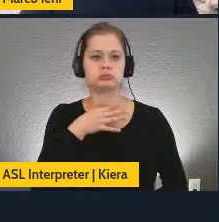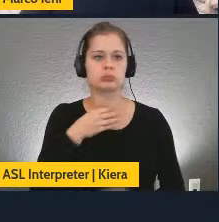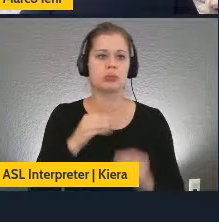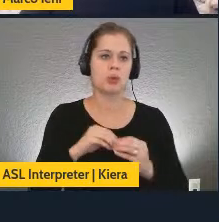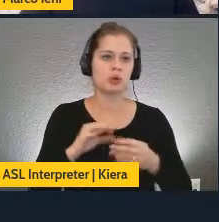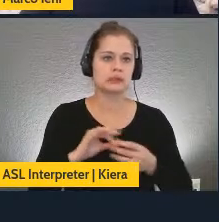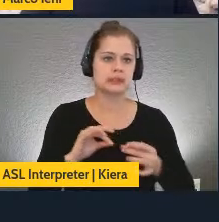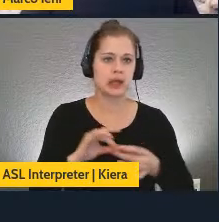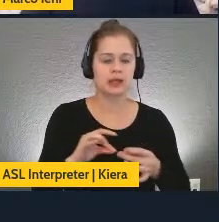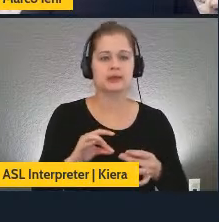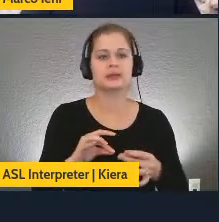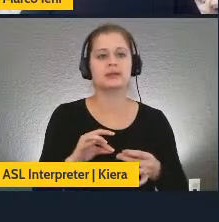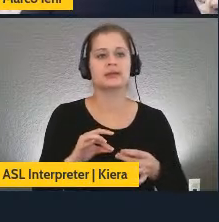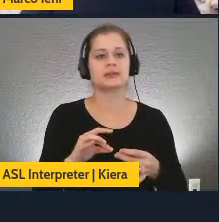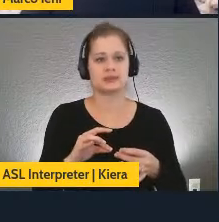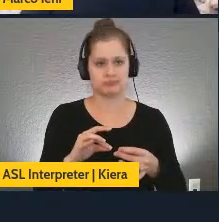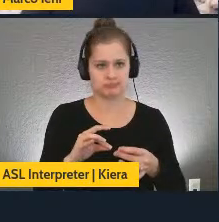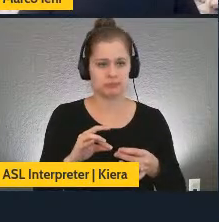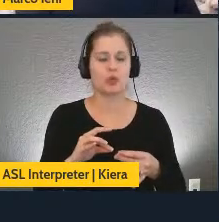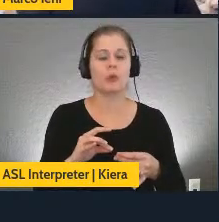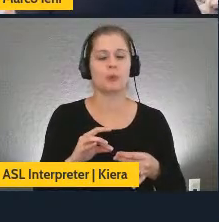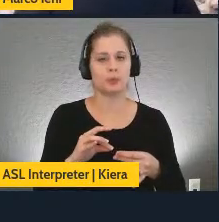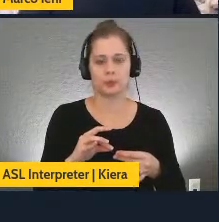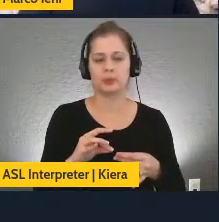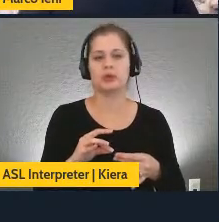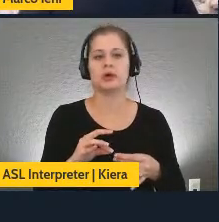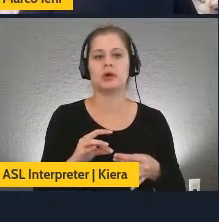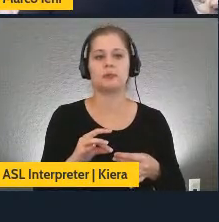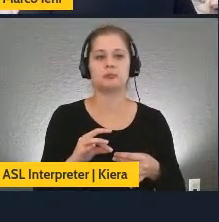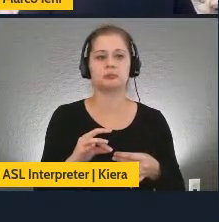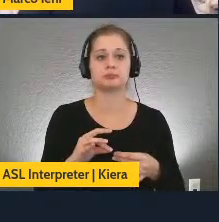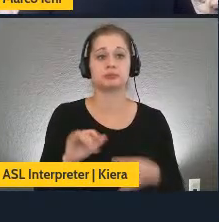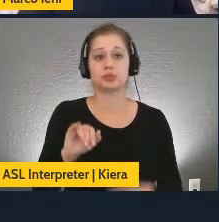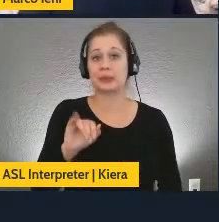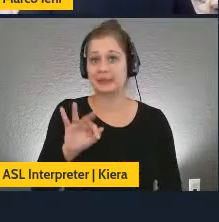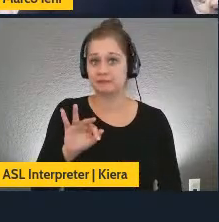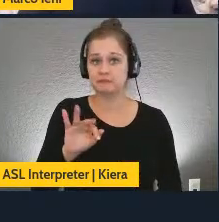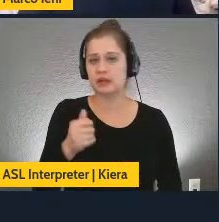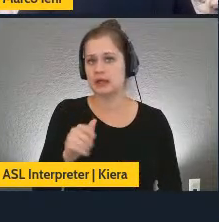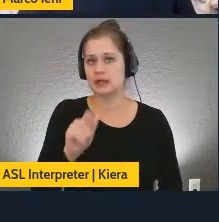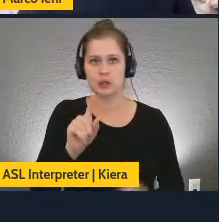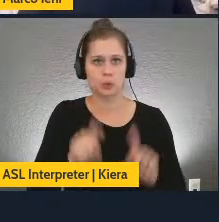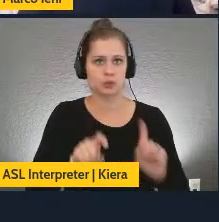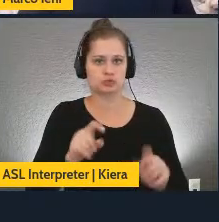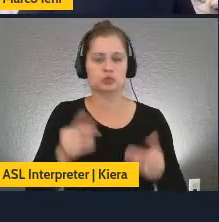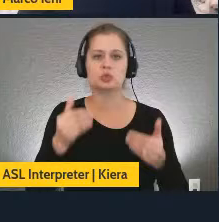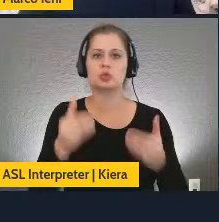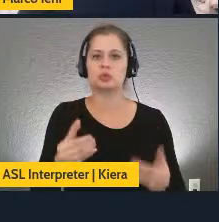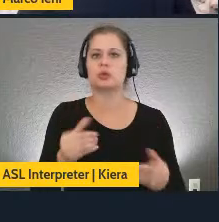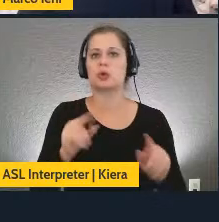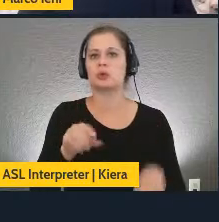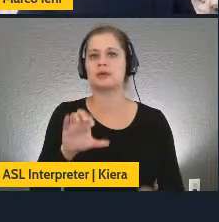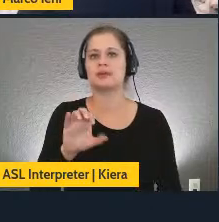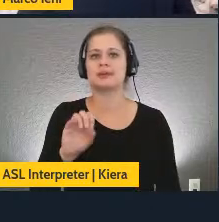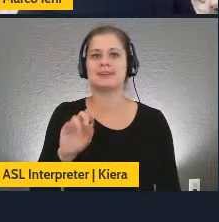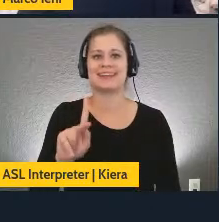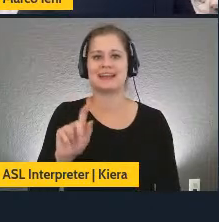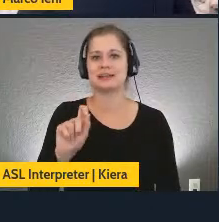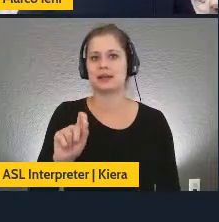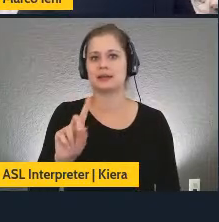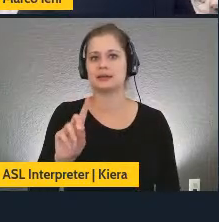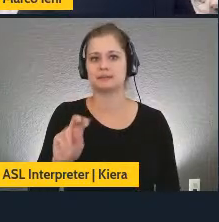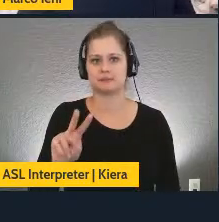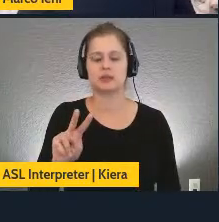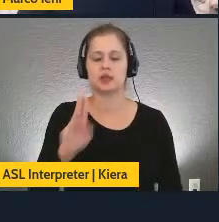say and things to ask. So if you have any questions, go to cdk.dev, and there you will find a